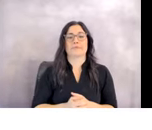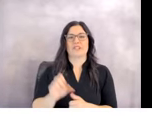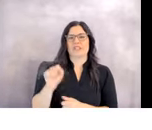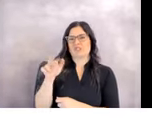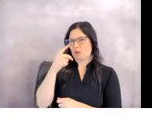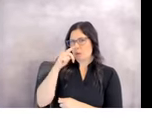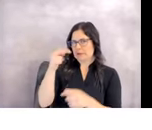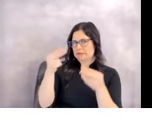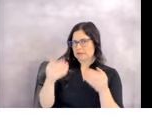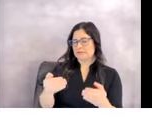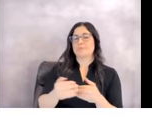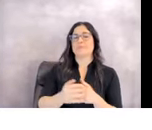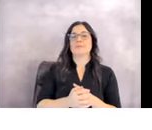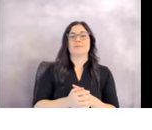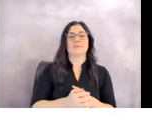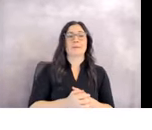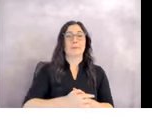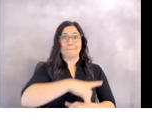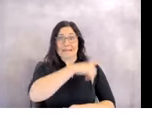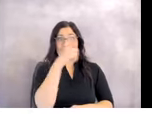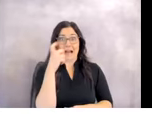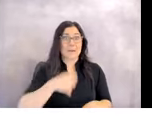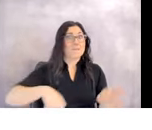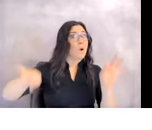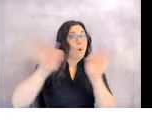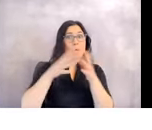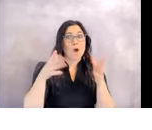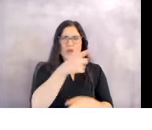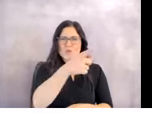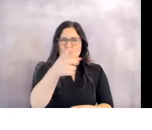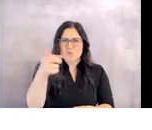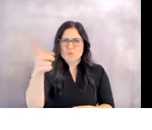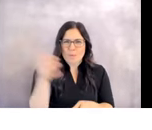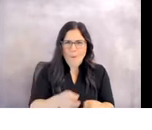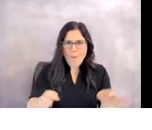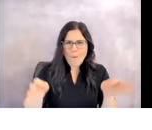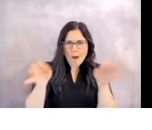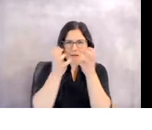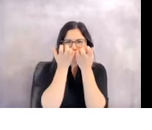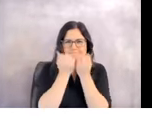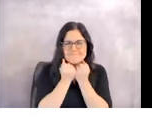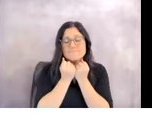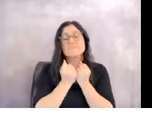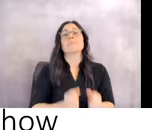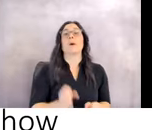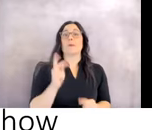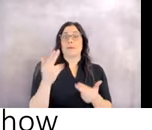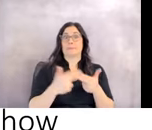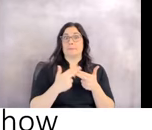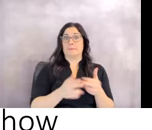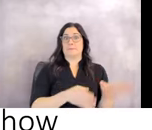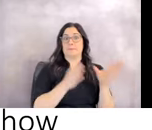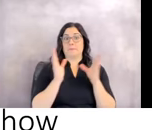you. Because we need to make everybody feel valued. Let's go to the next slide if we can,